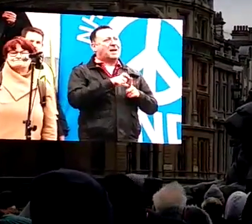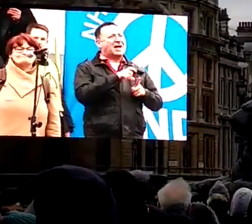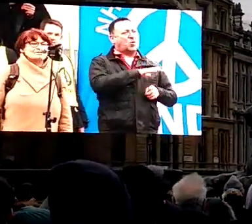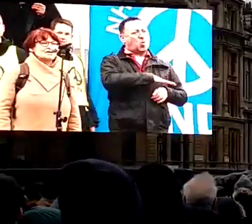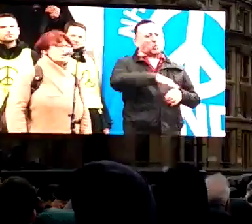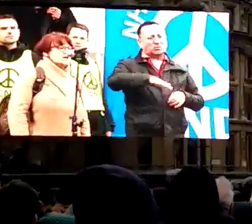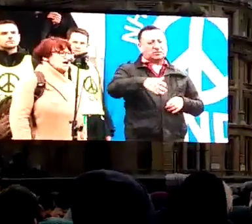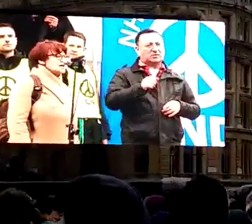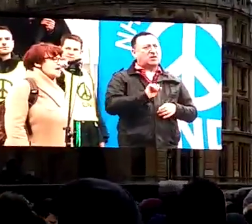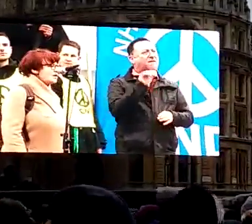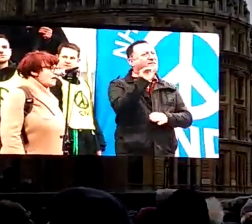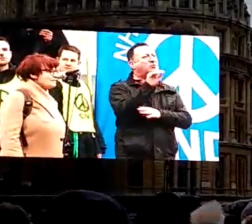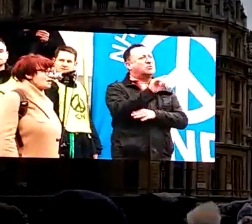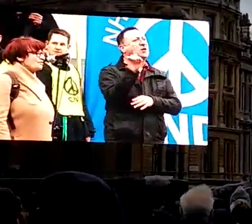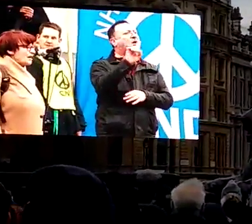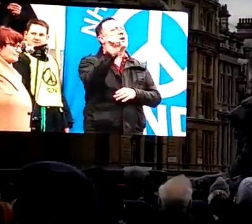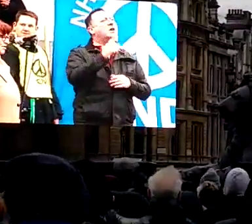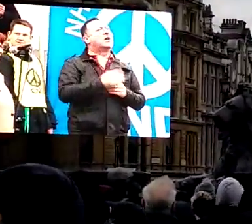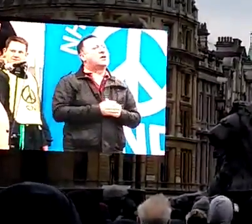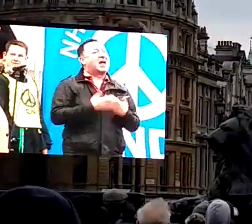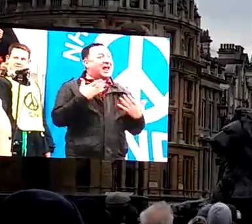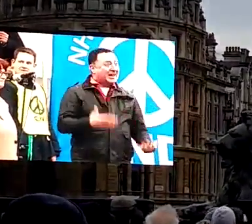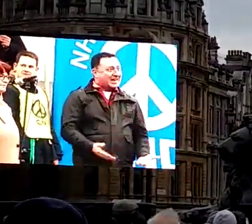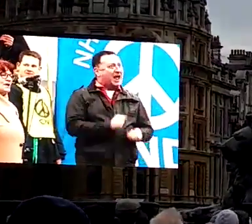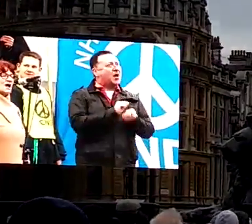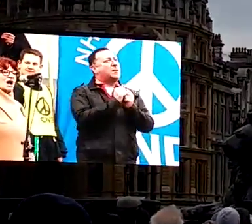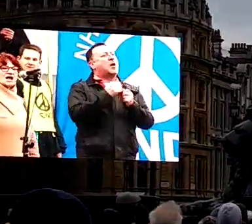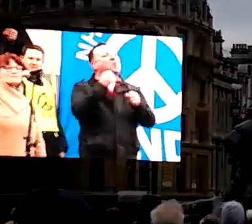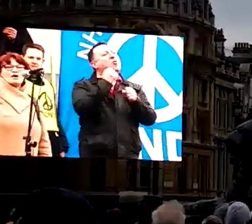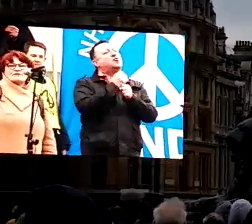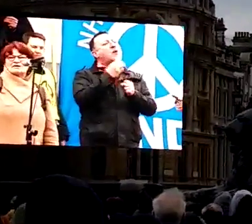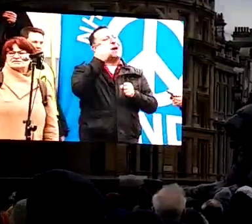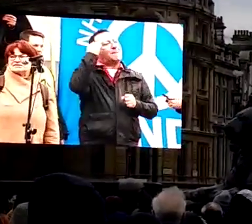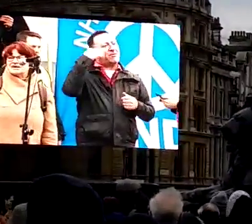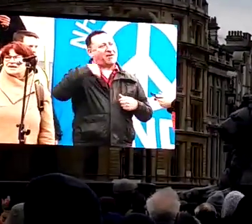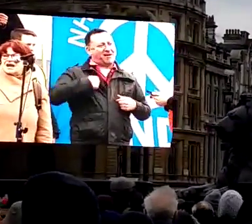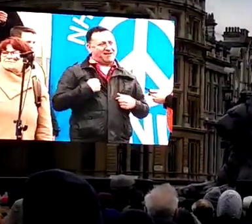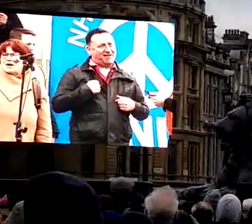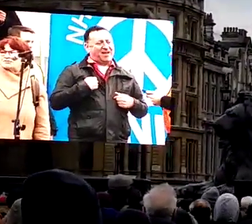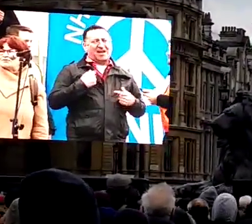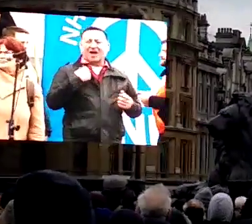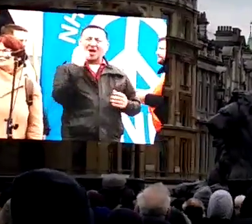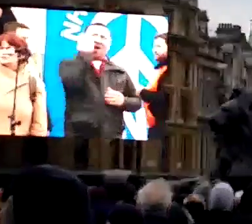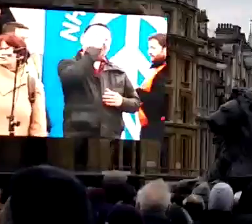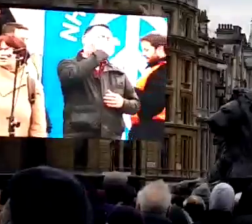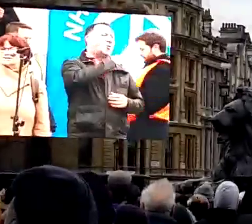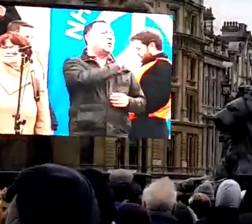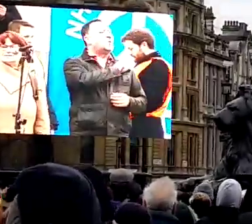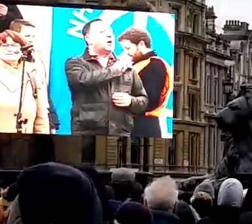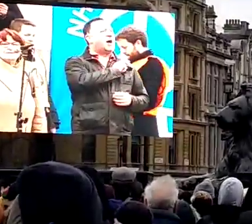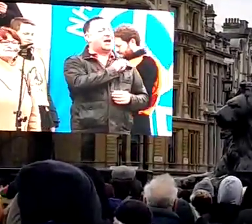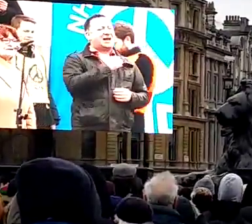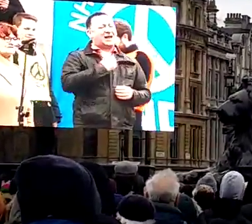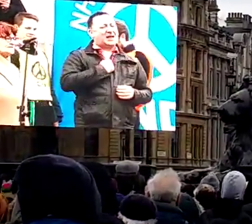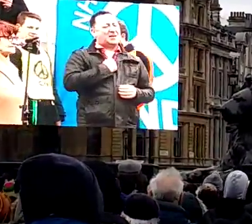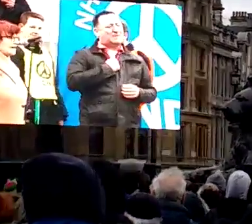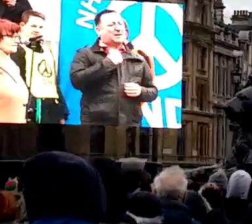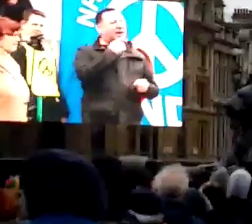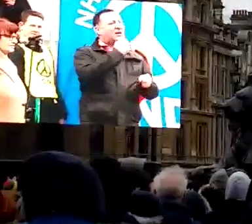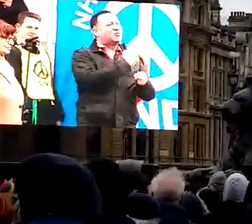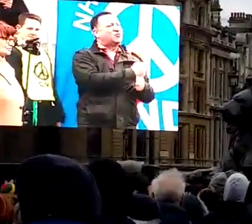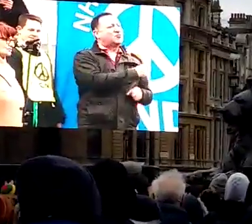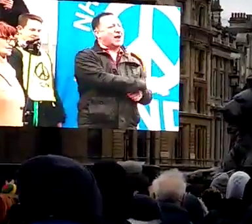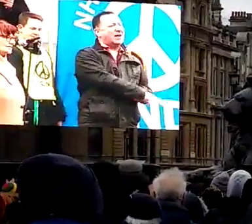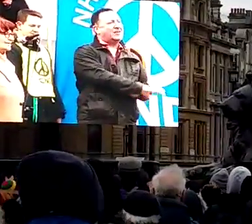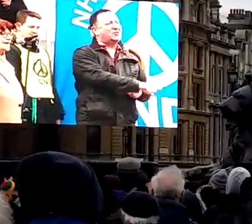daughters. And now I'm a grandmother, I am worried about the future that faces